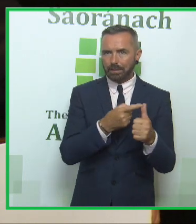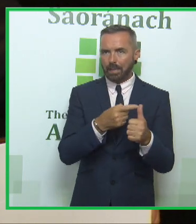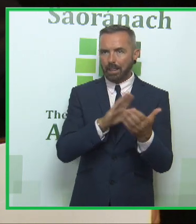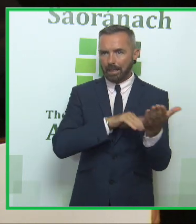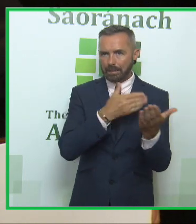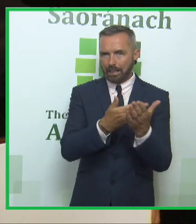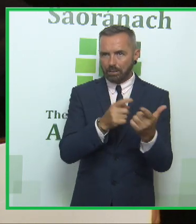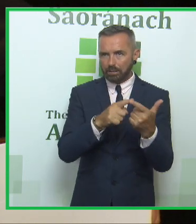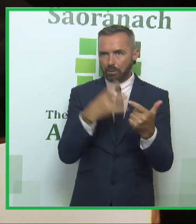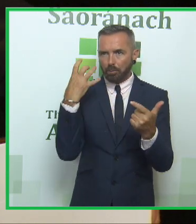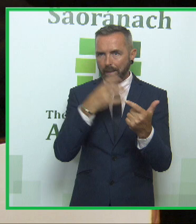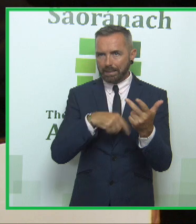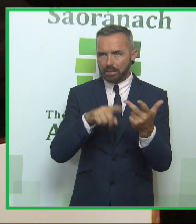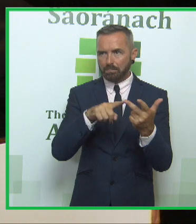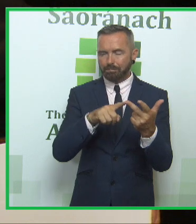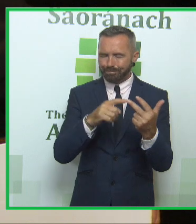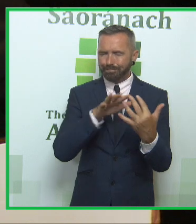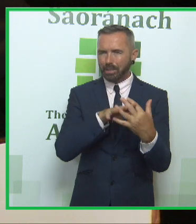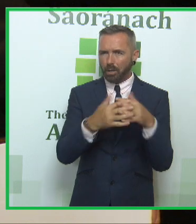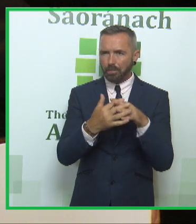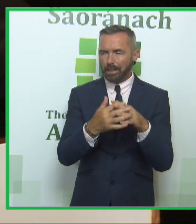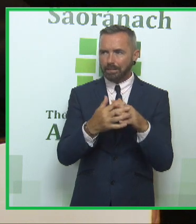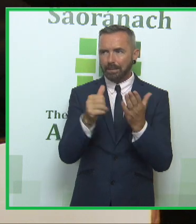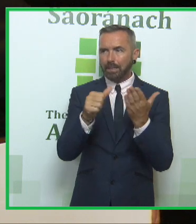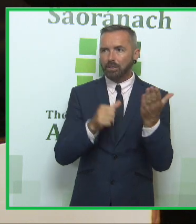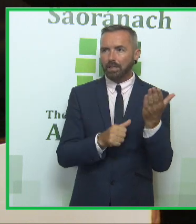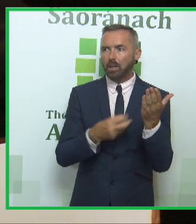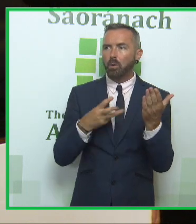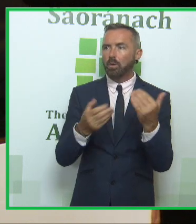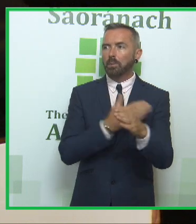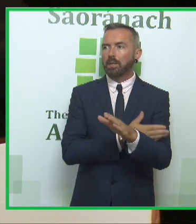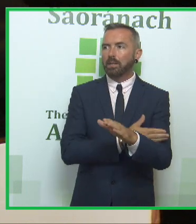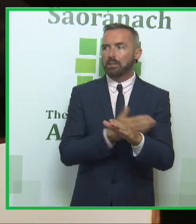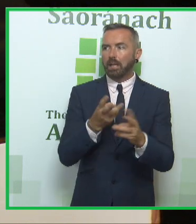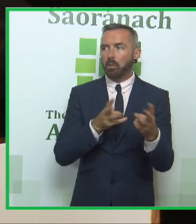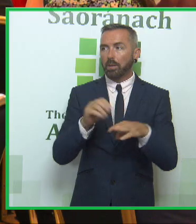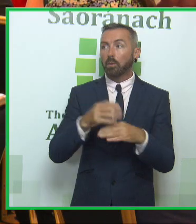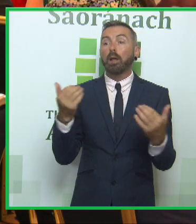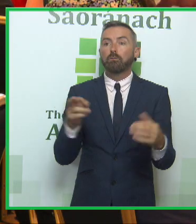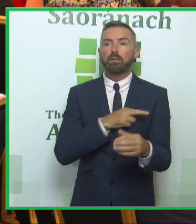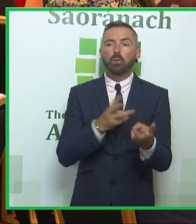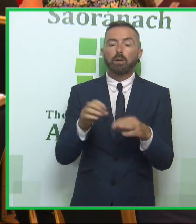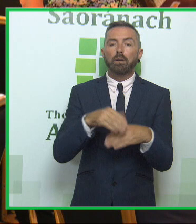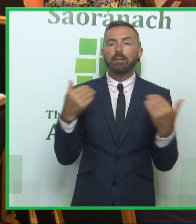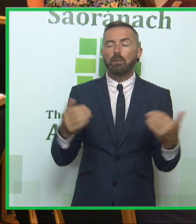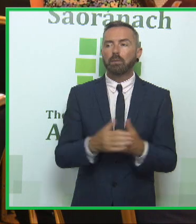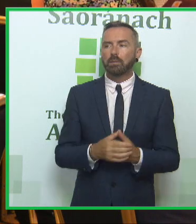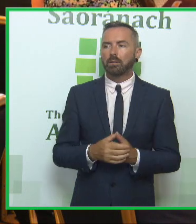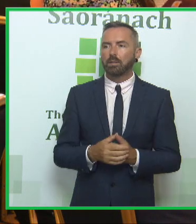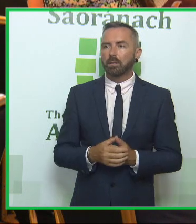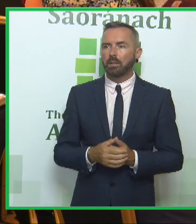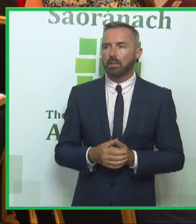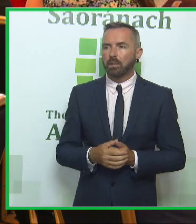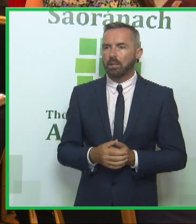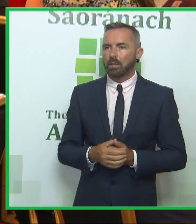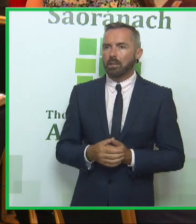criminalisation, all of that complex agenda, and we are working on that already. But we did give I think